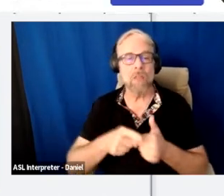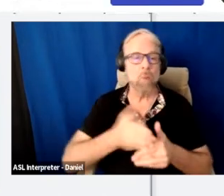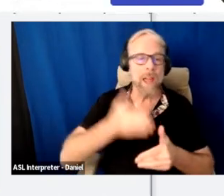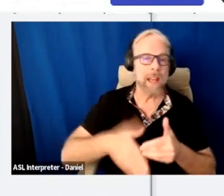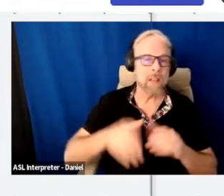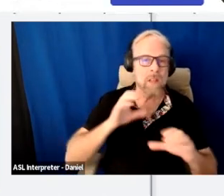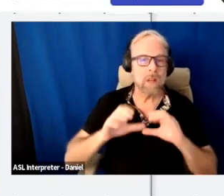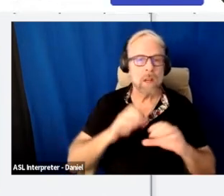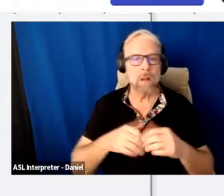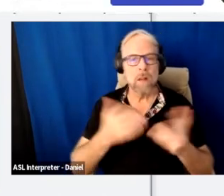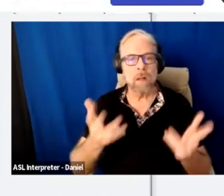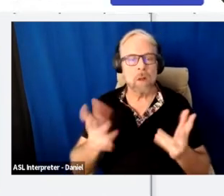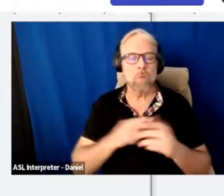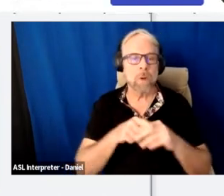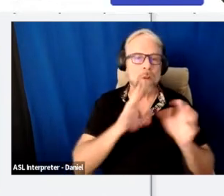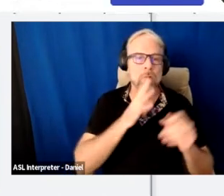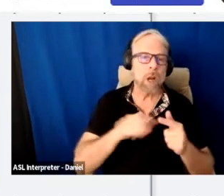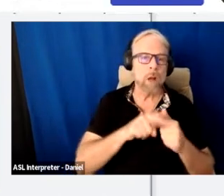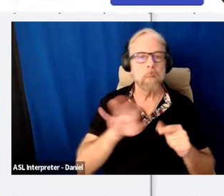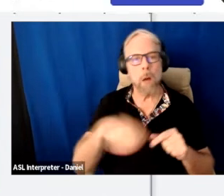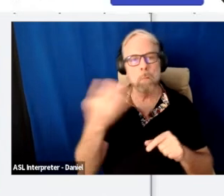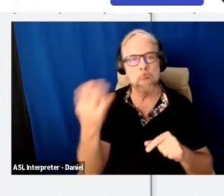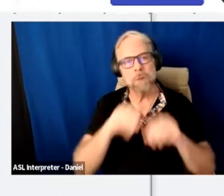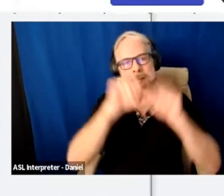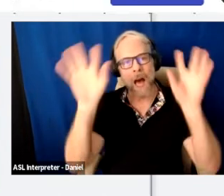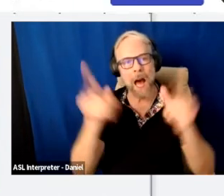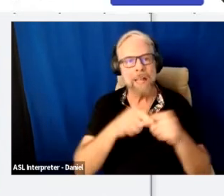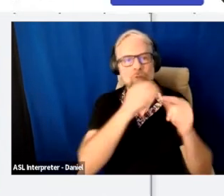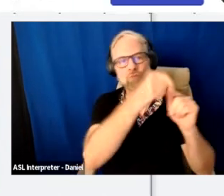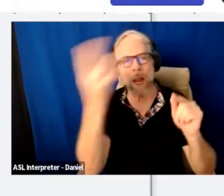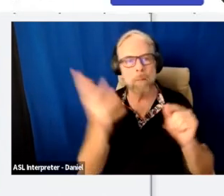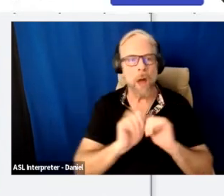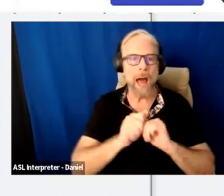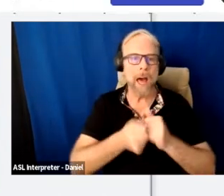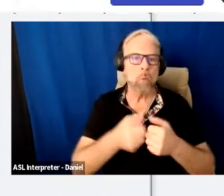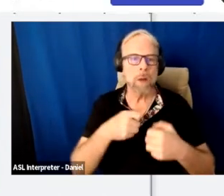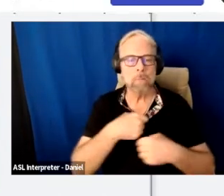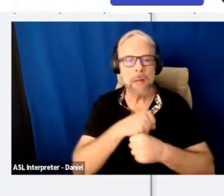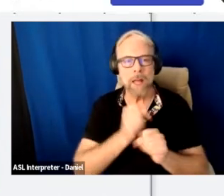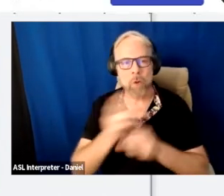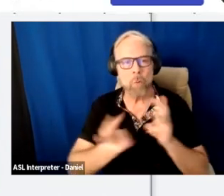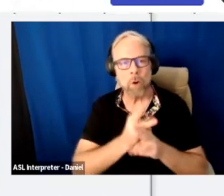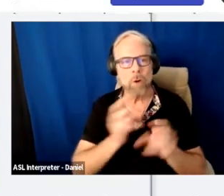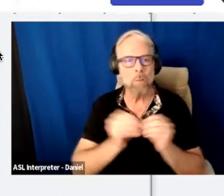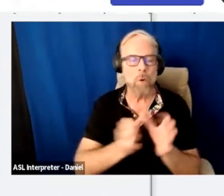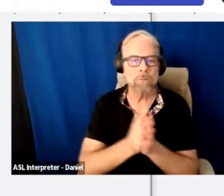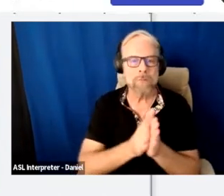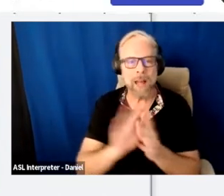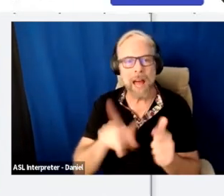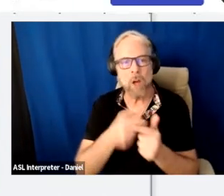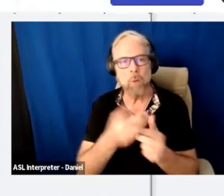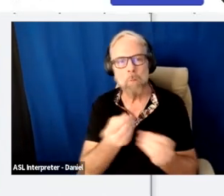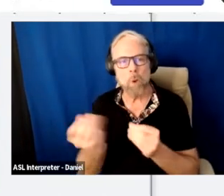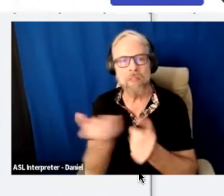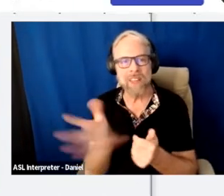really blue skies, rainbows, and talking about how do we incentivize the world and put these points back into a bucket that other people that needed